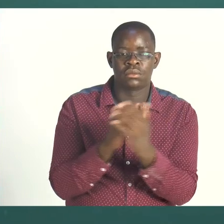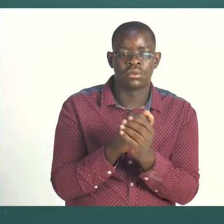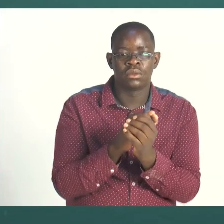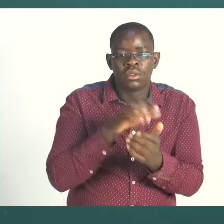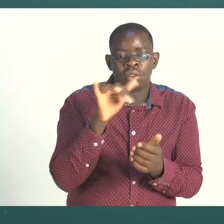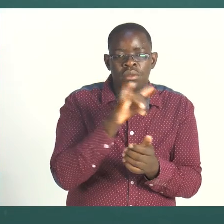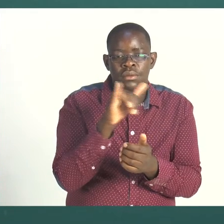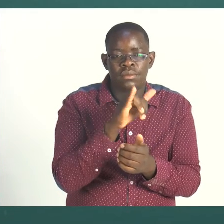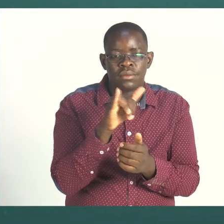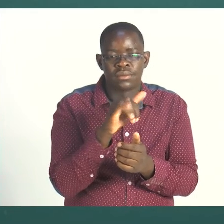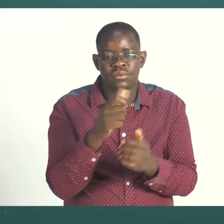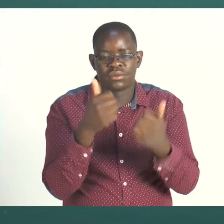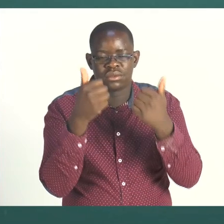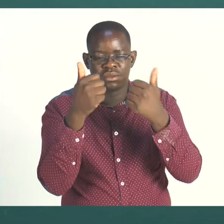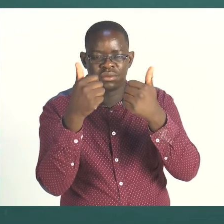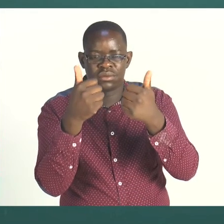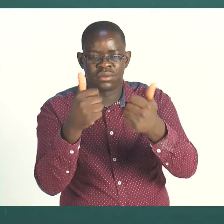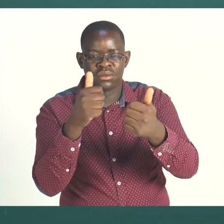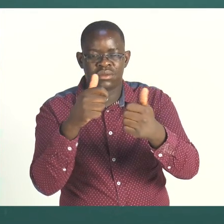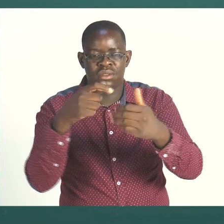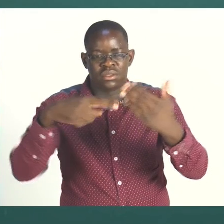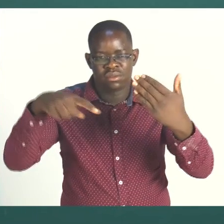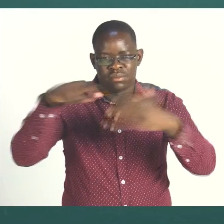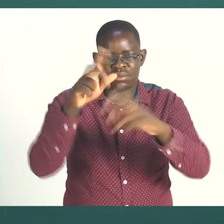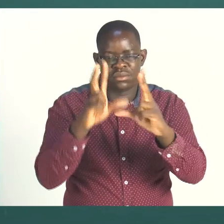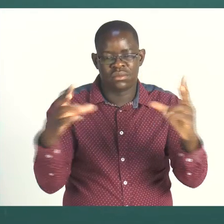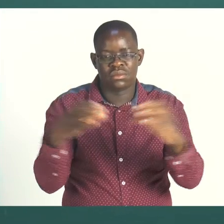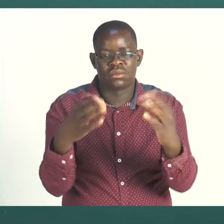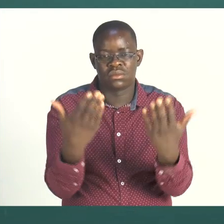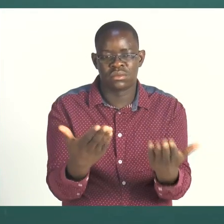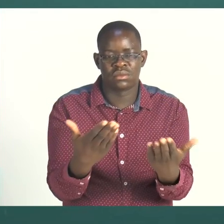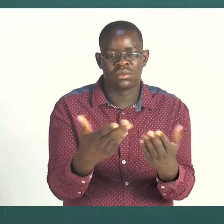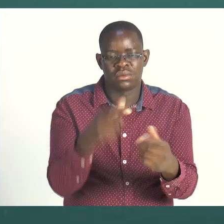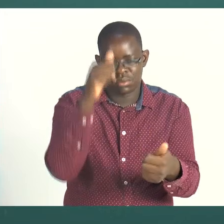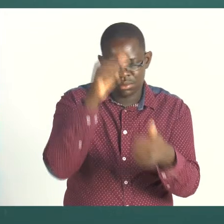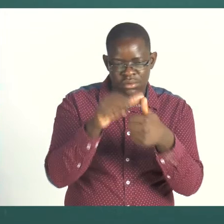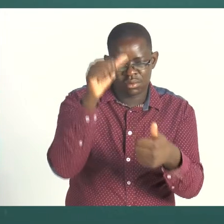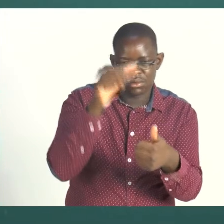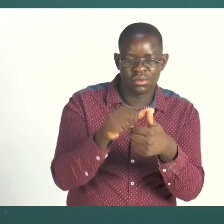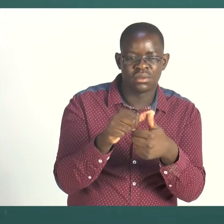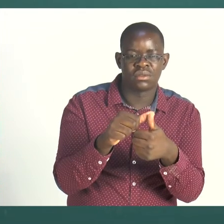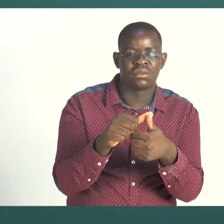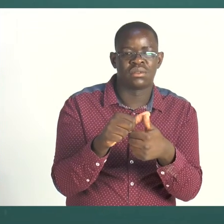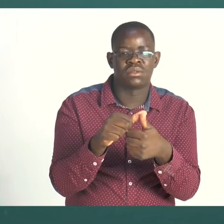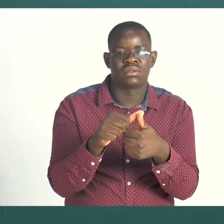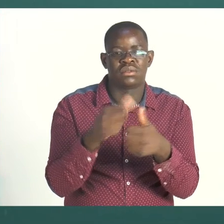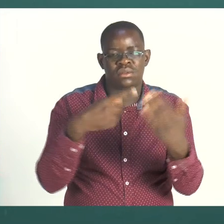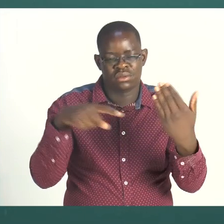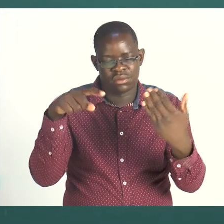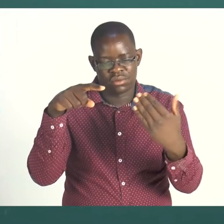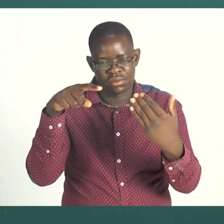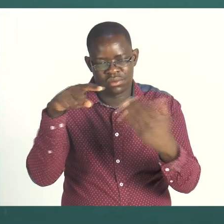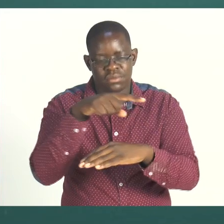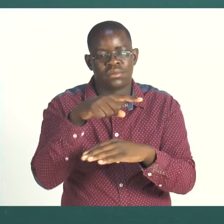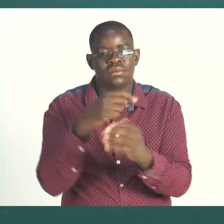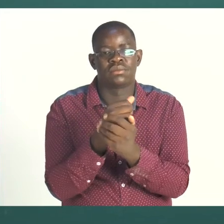of the following is an advantage of extensive grazing? Remember, an advantage of extensive